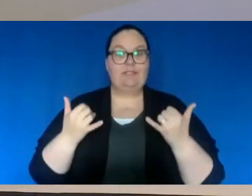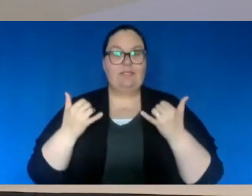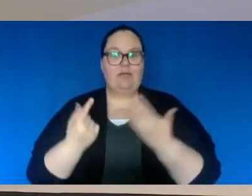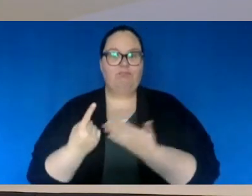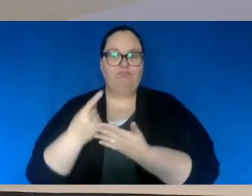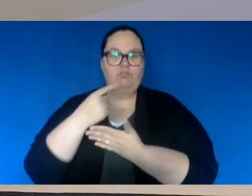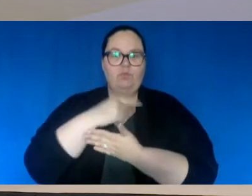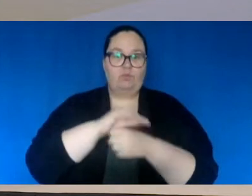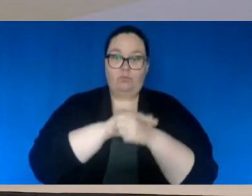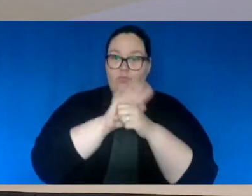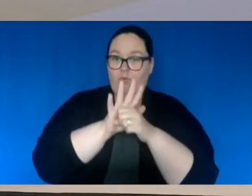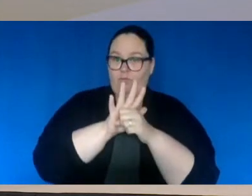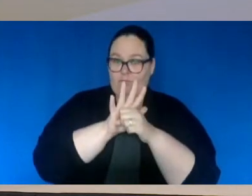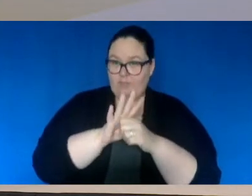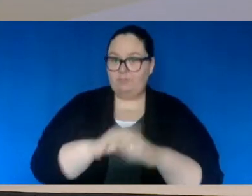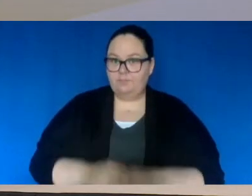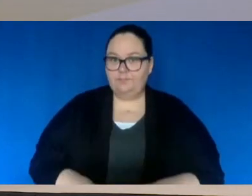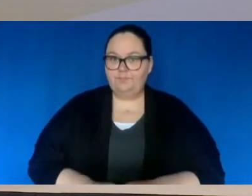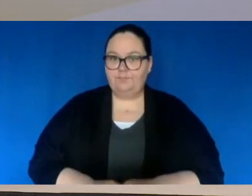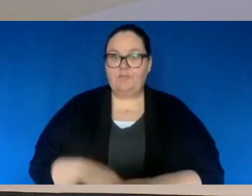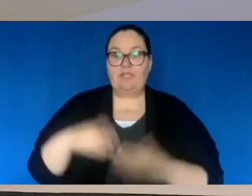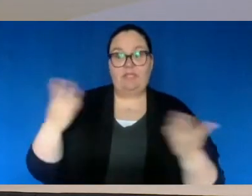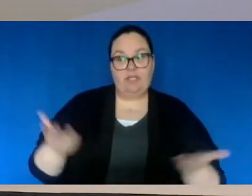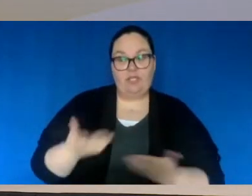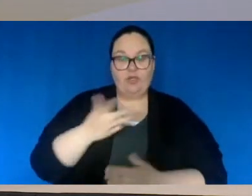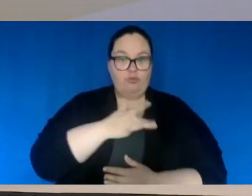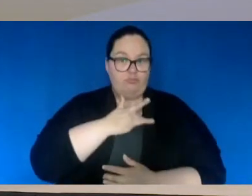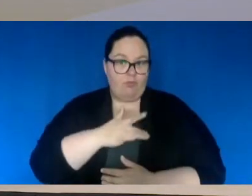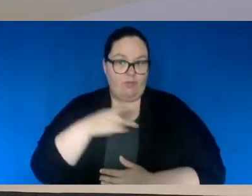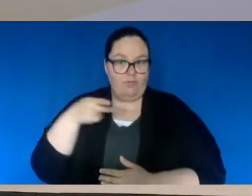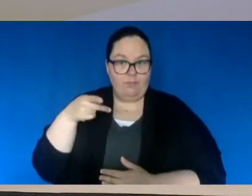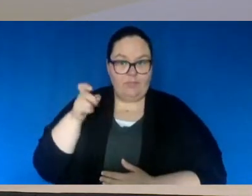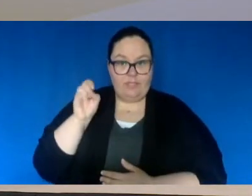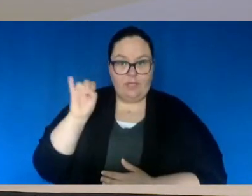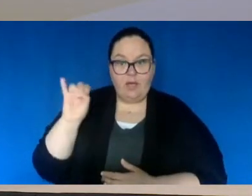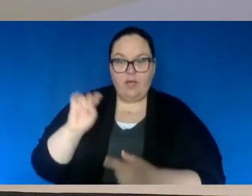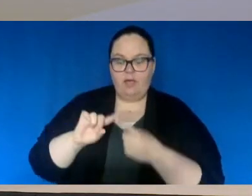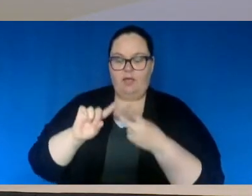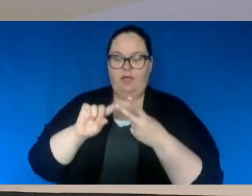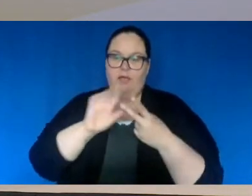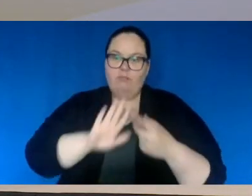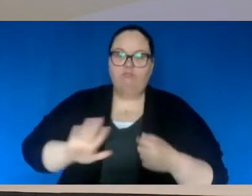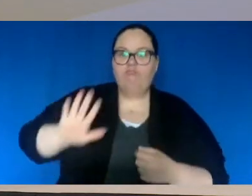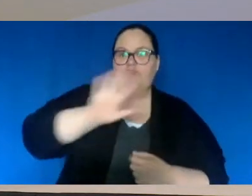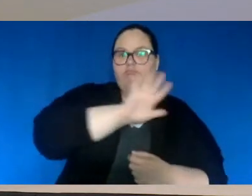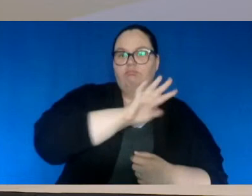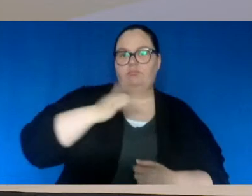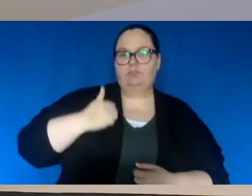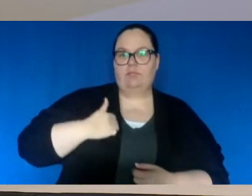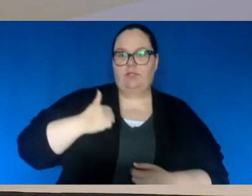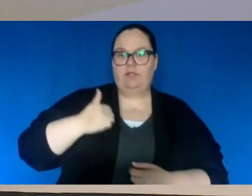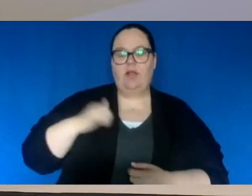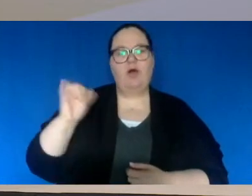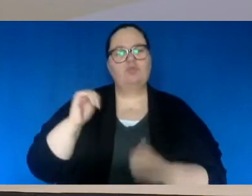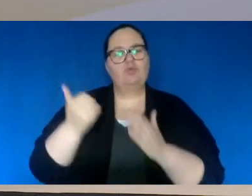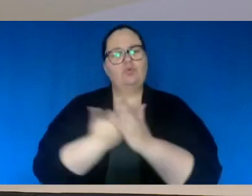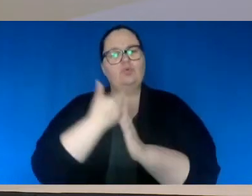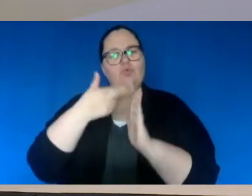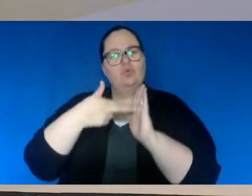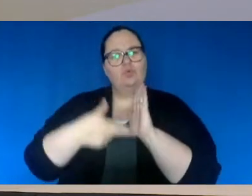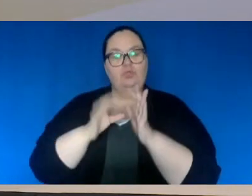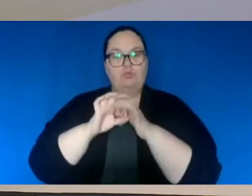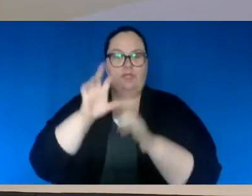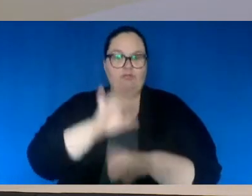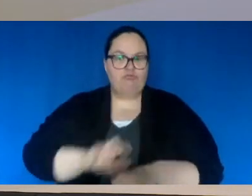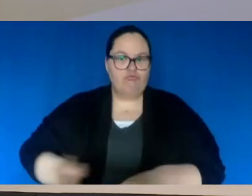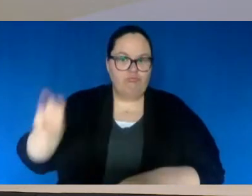COVID-19 situation in PI and Canada and speak briefly about the new travel measures, our vaccine rollout,